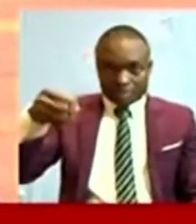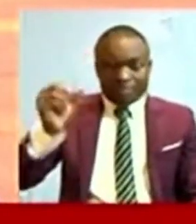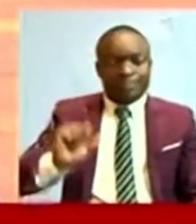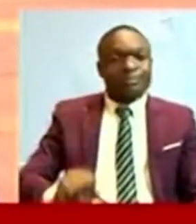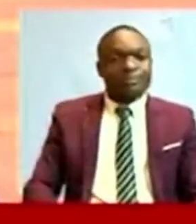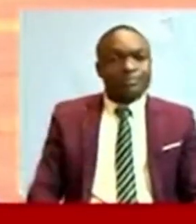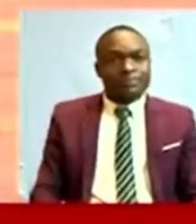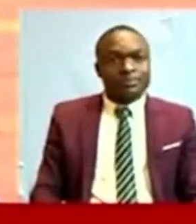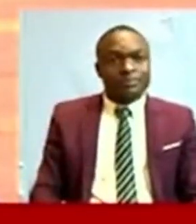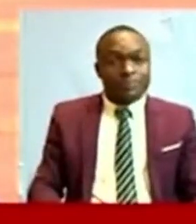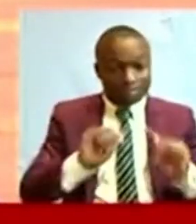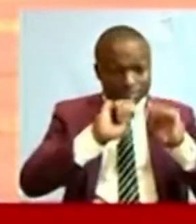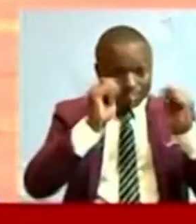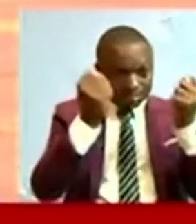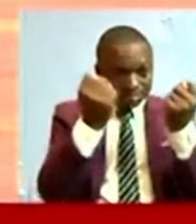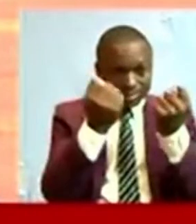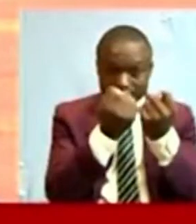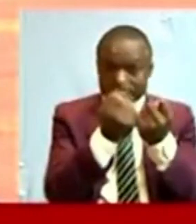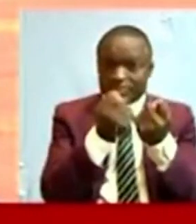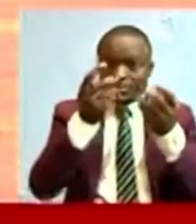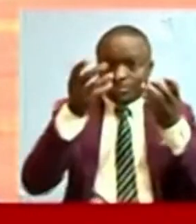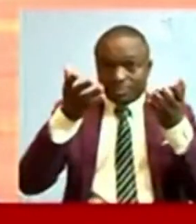The team here,